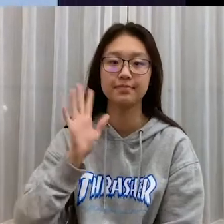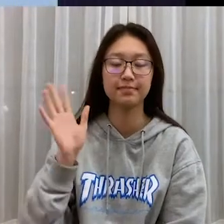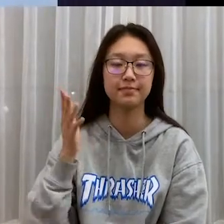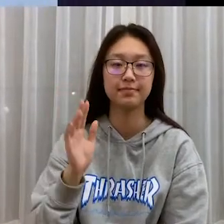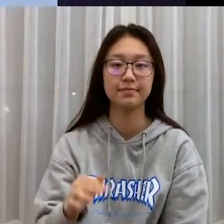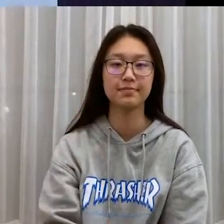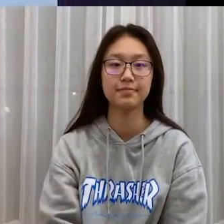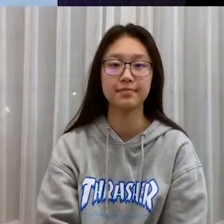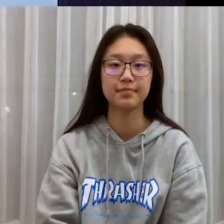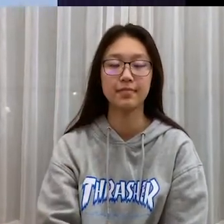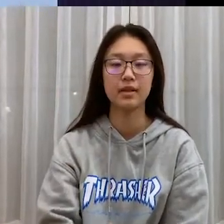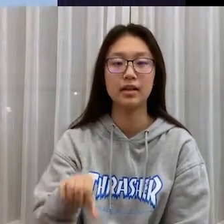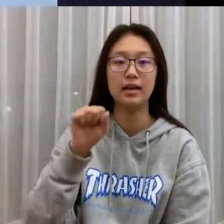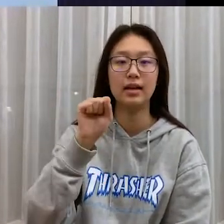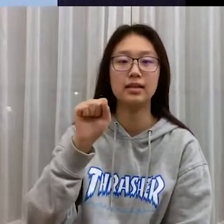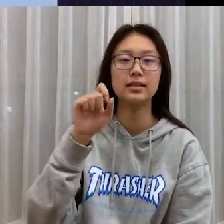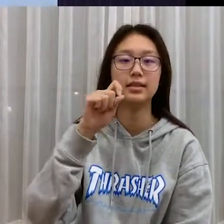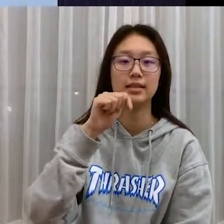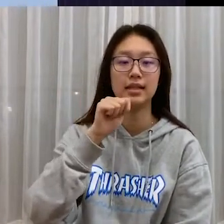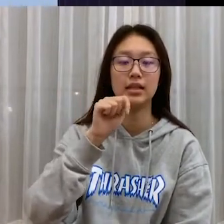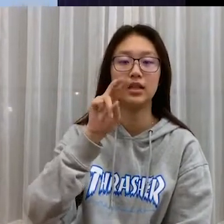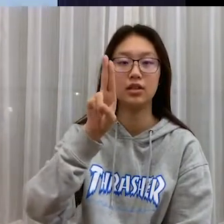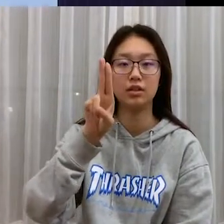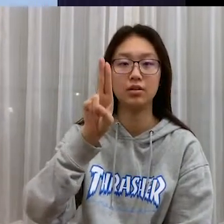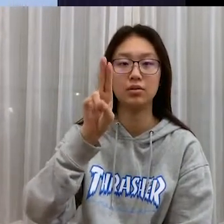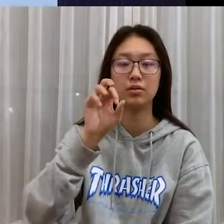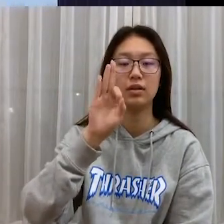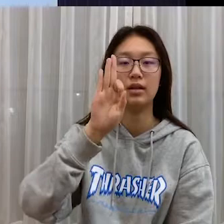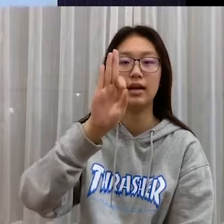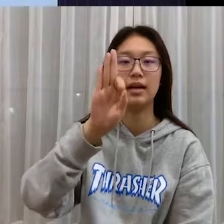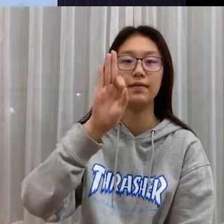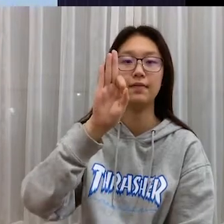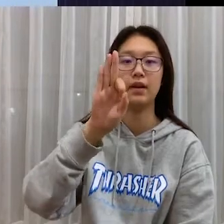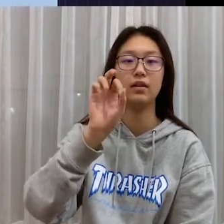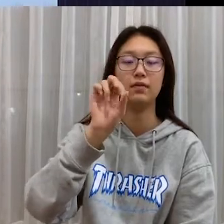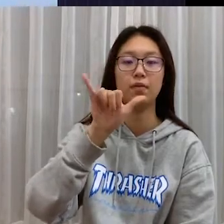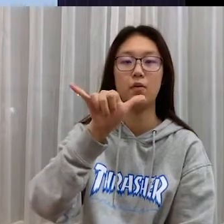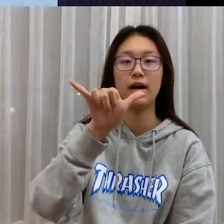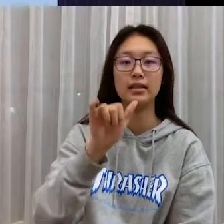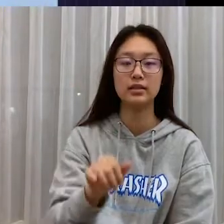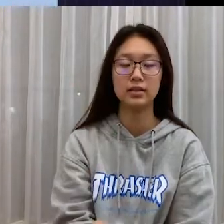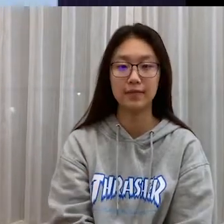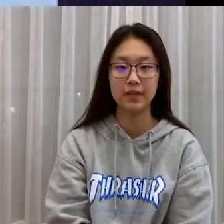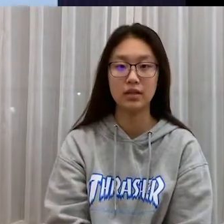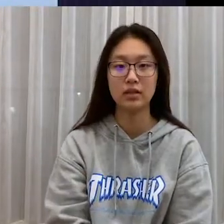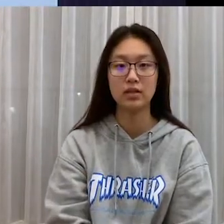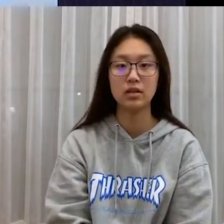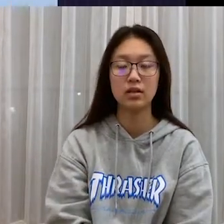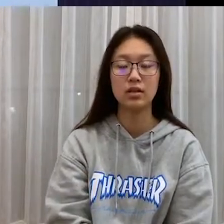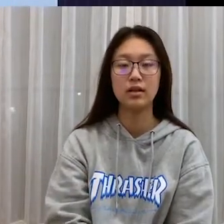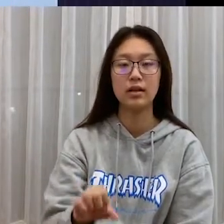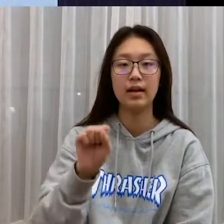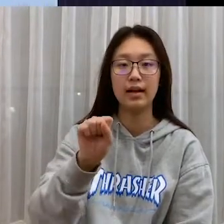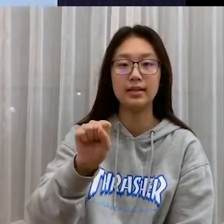This character has two pronunciations, but they both mean the same kind of meaning. The first is mun, which is